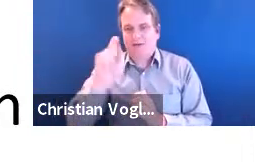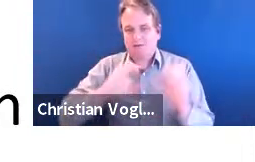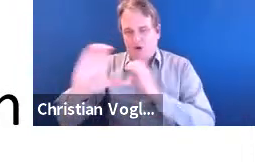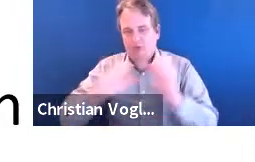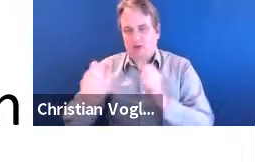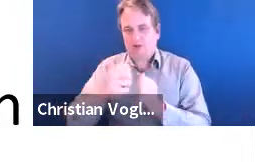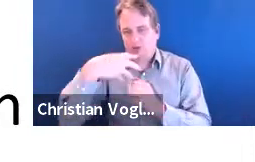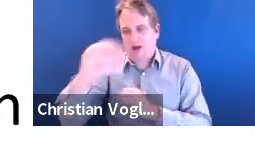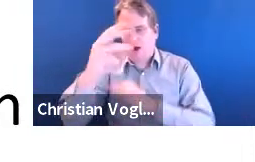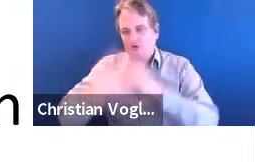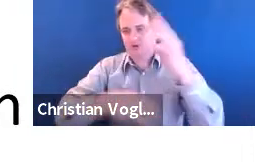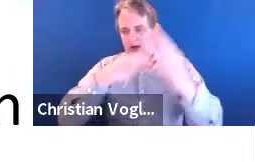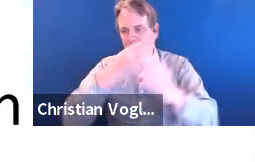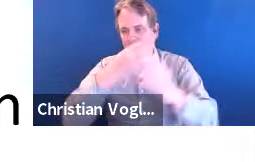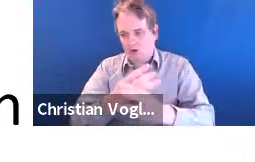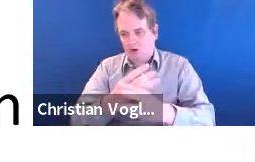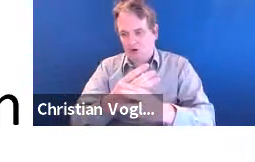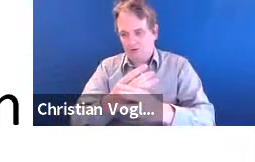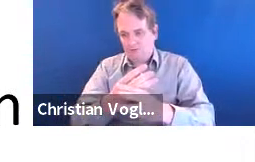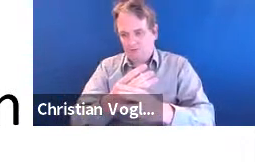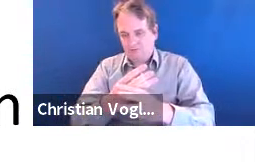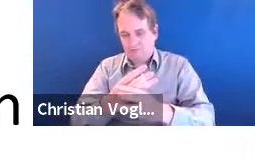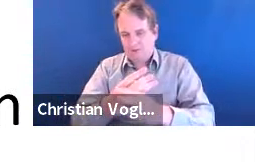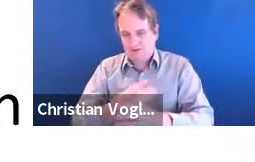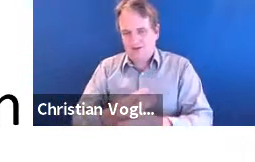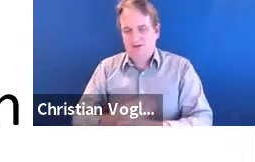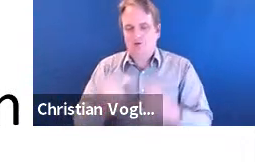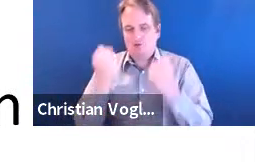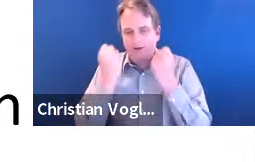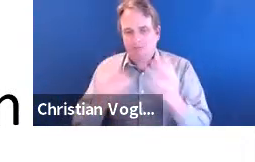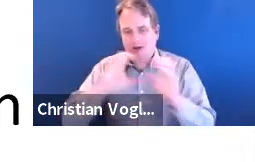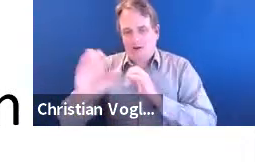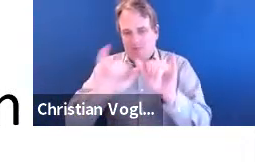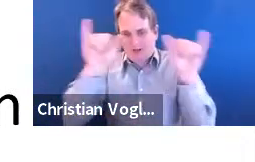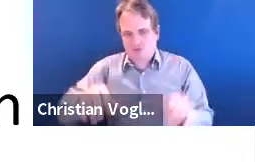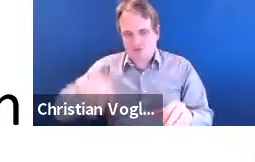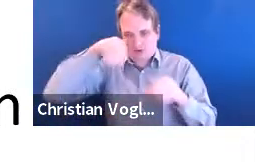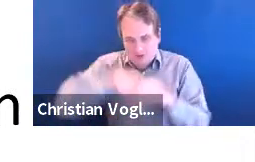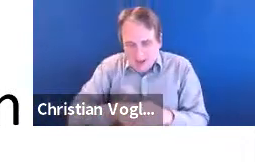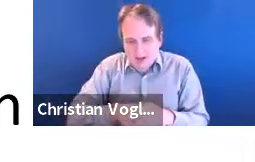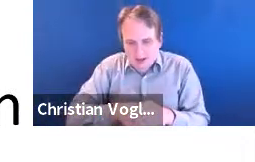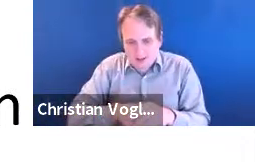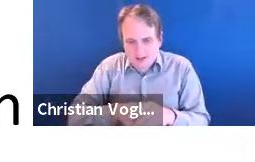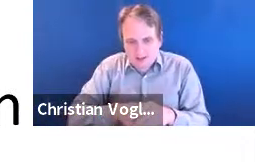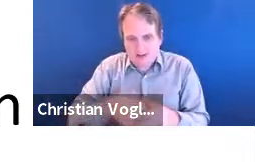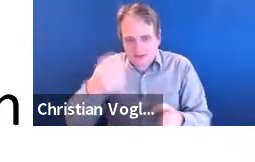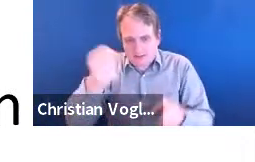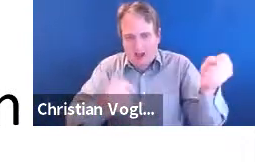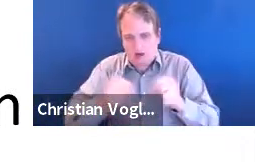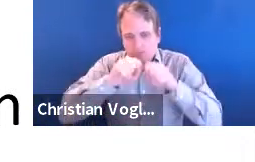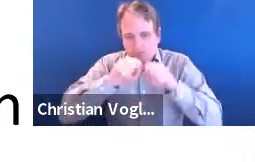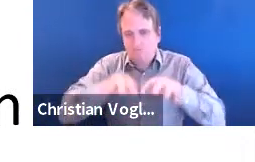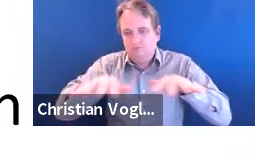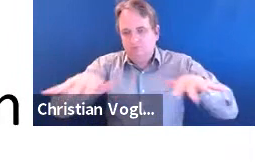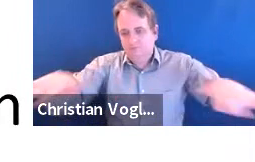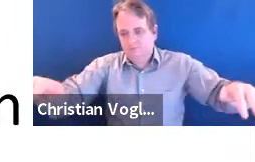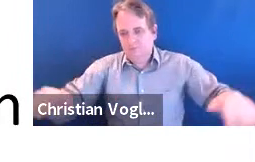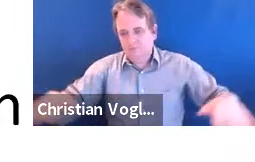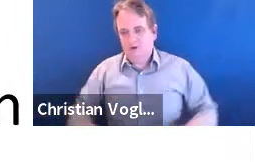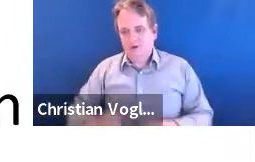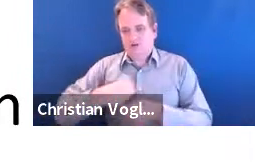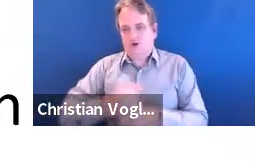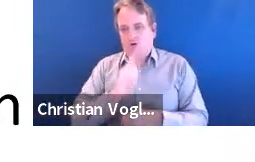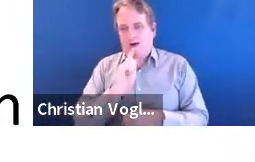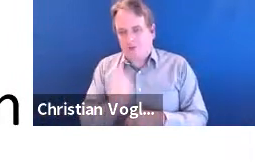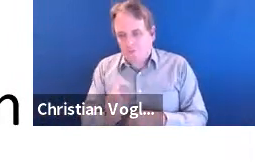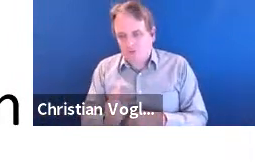And thirdly, AVs aren't self-contained bubbles, as you may know. You will want and potentially even need to